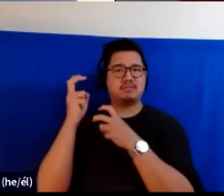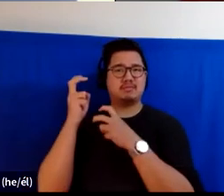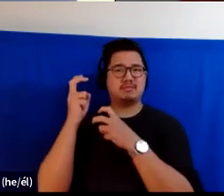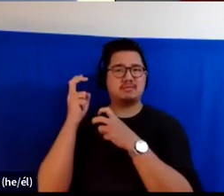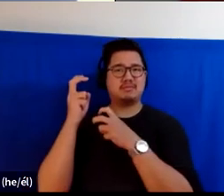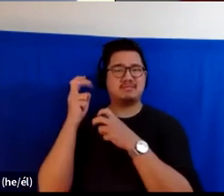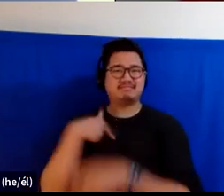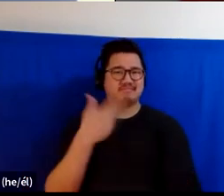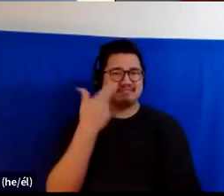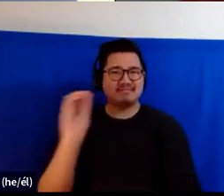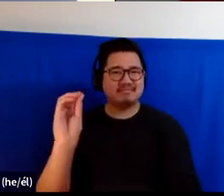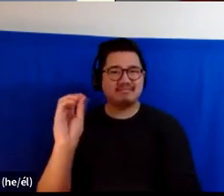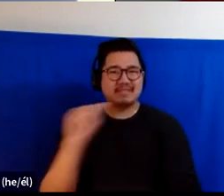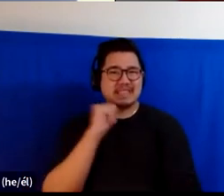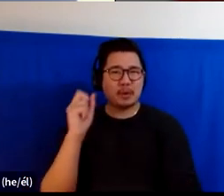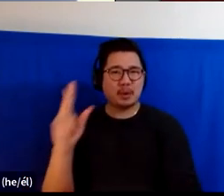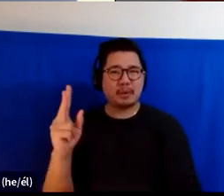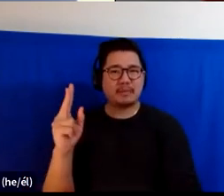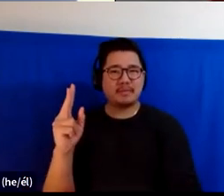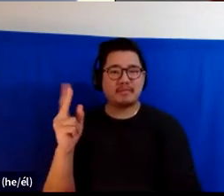funny and it's not okay